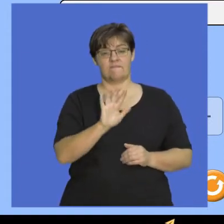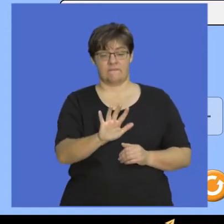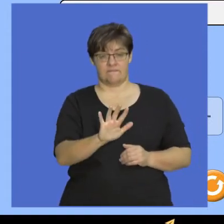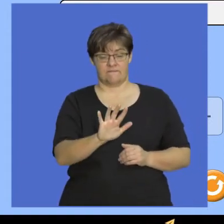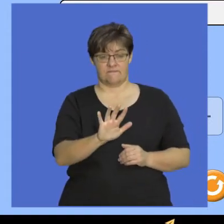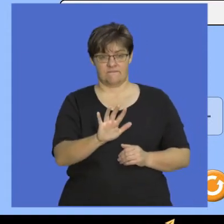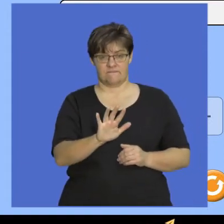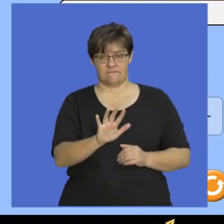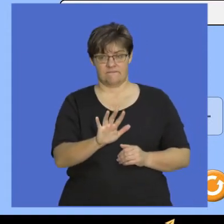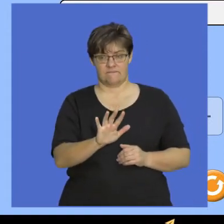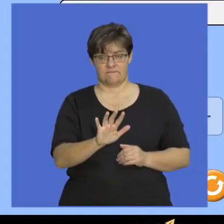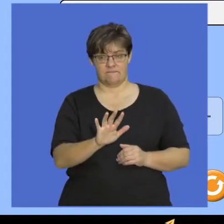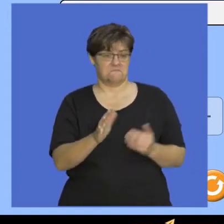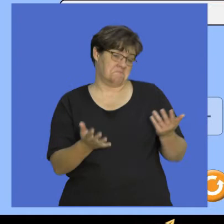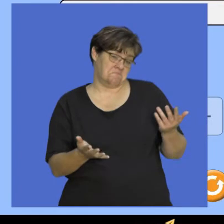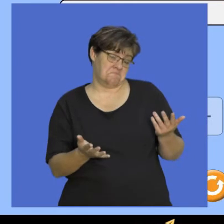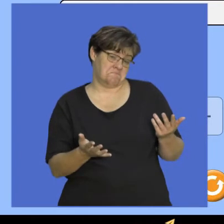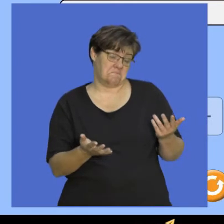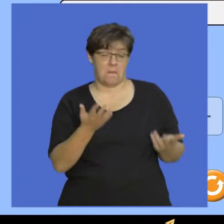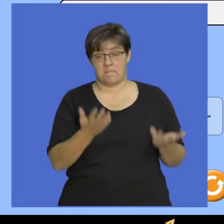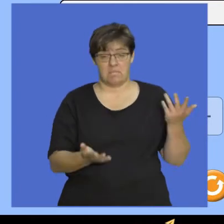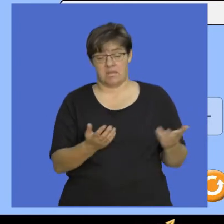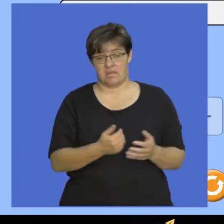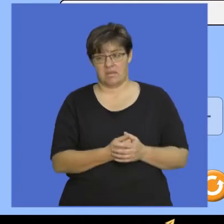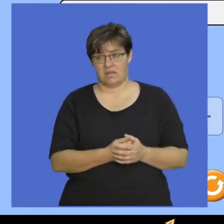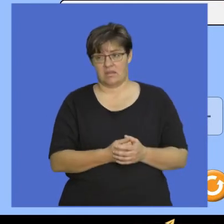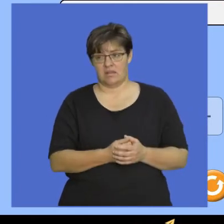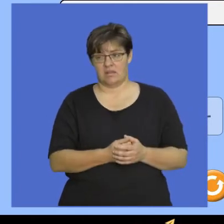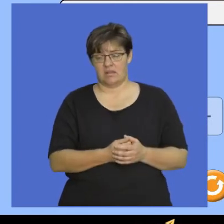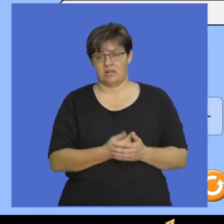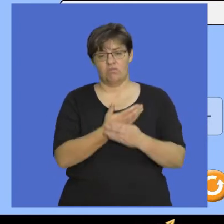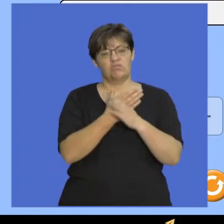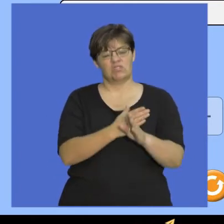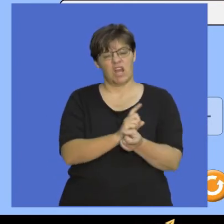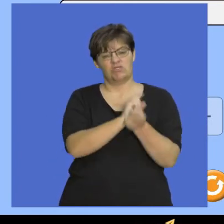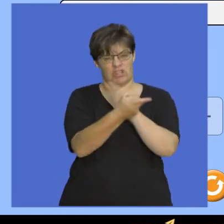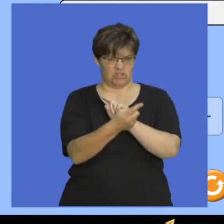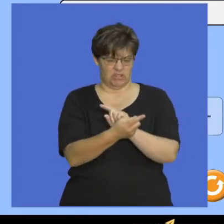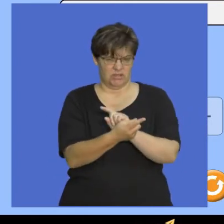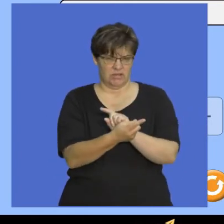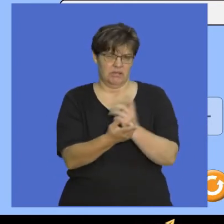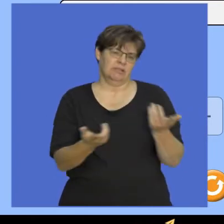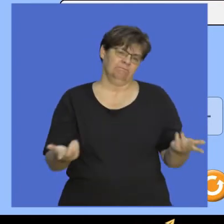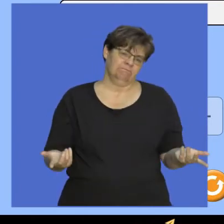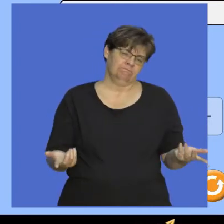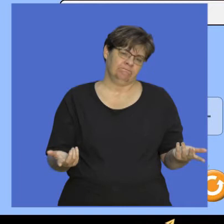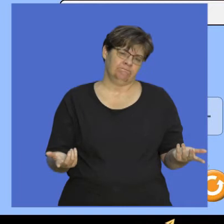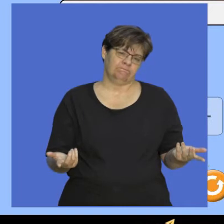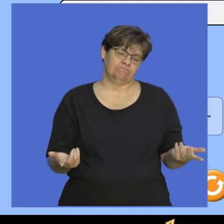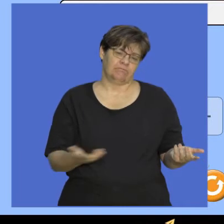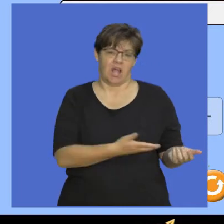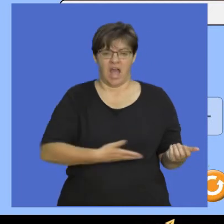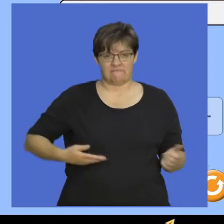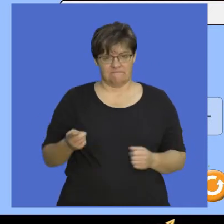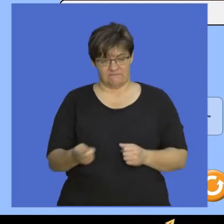be 4.5. What if, for argument's sake, we change the resistance of this one to make it, say,